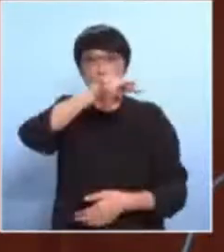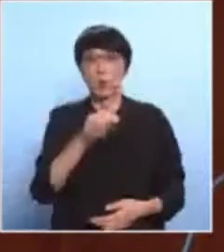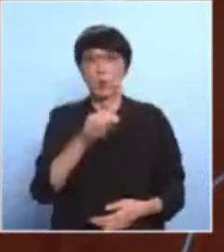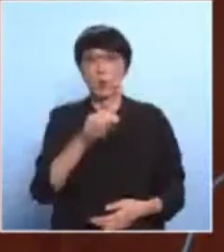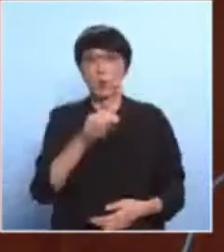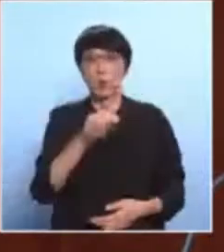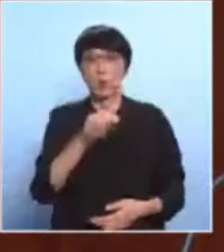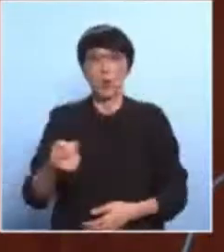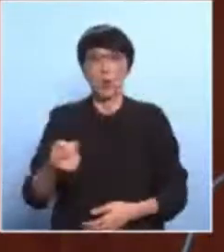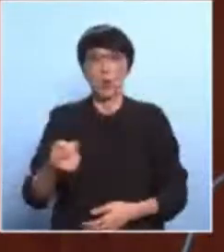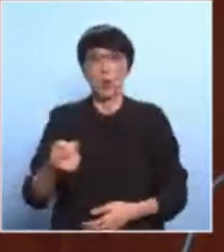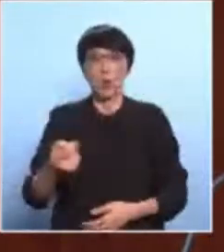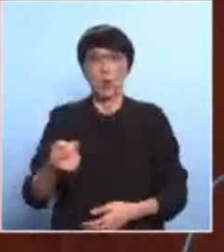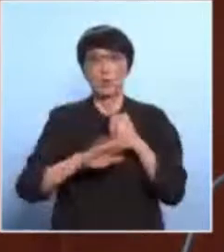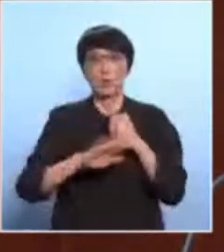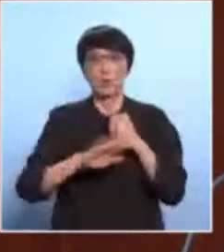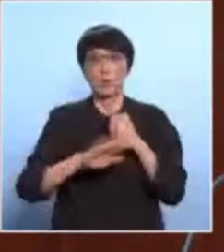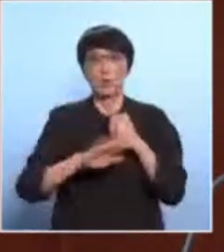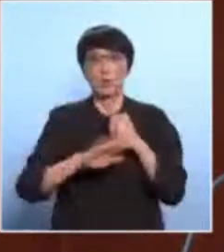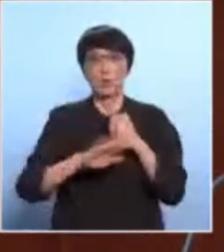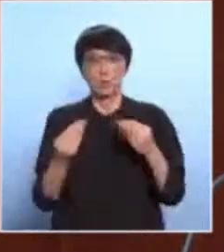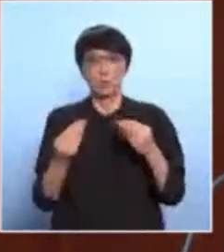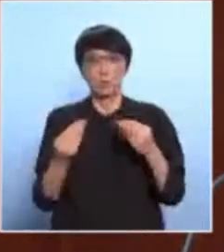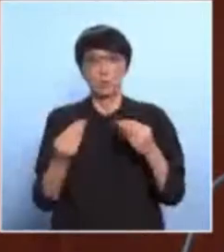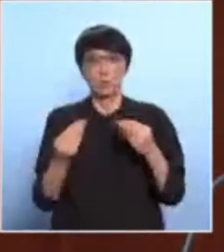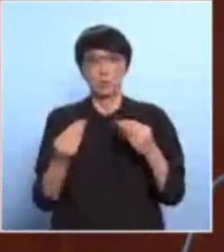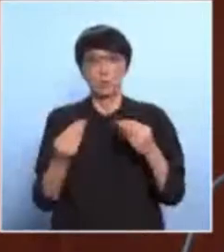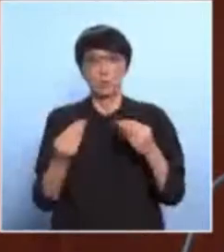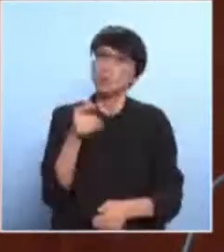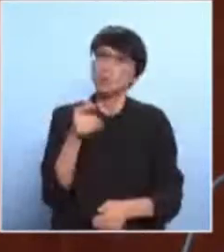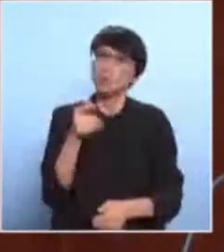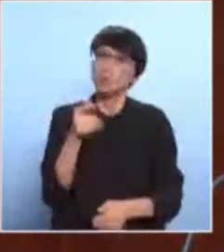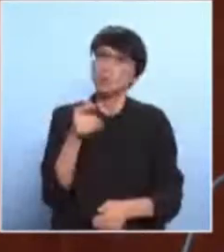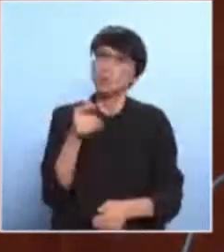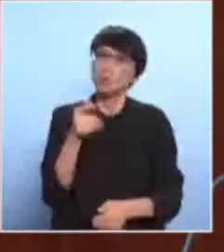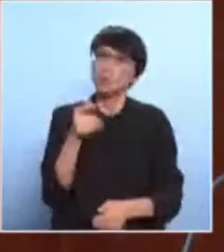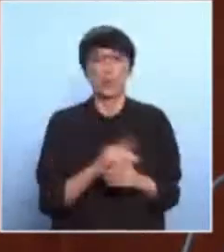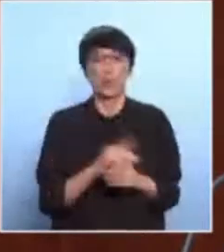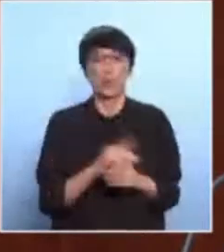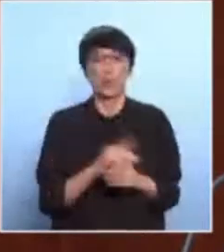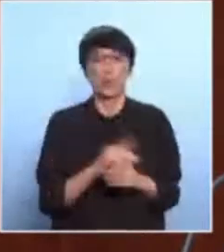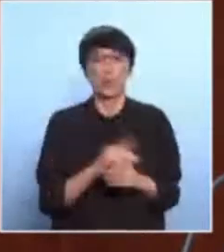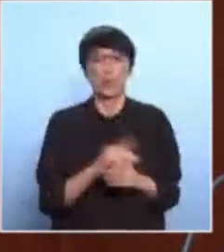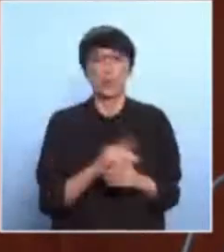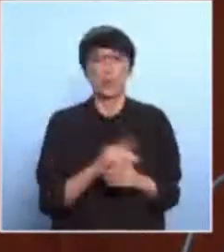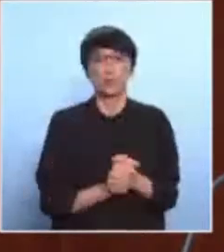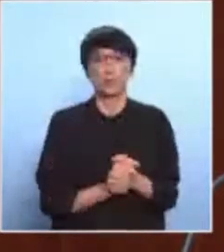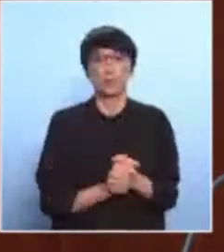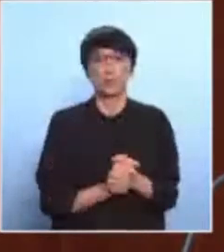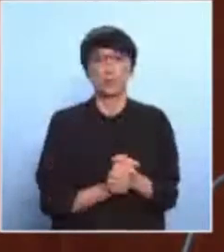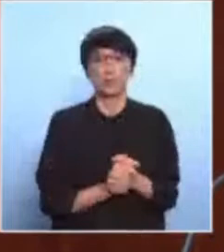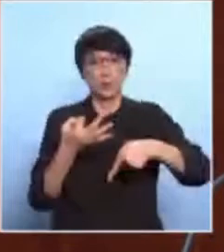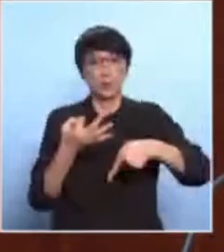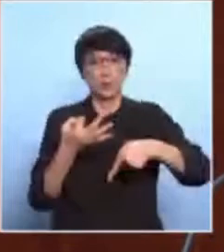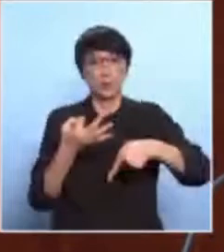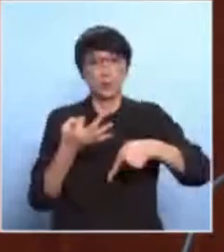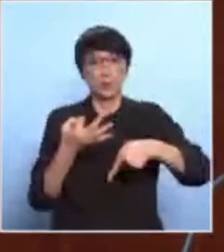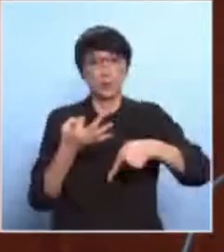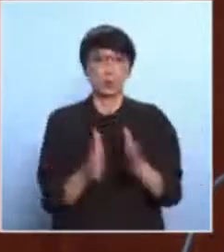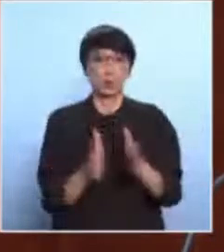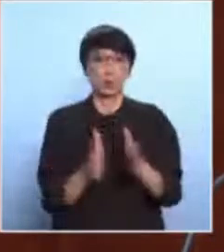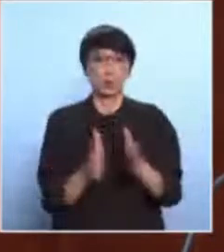against owners' corporations (OCs) or owners who have not complied with notices served under the Mandatory Building Inspection